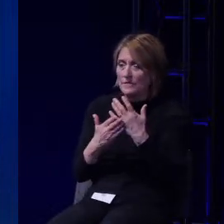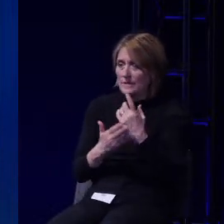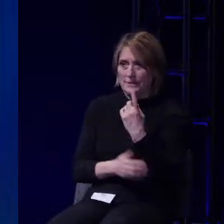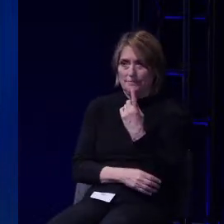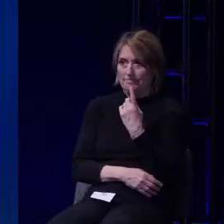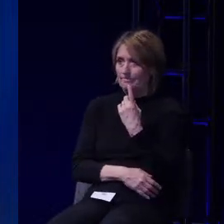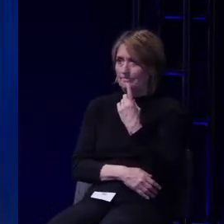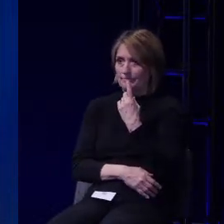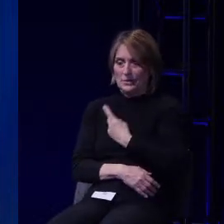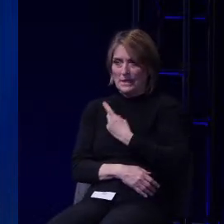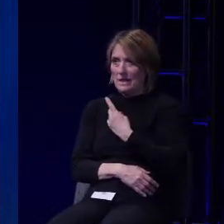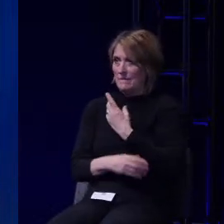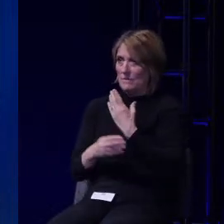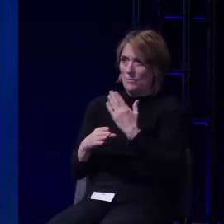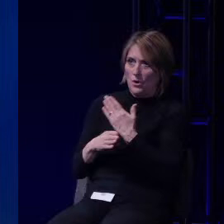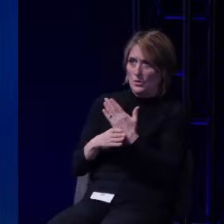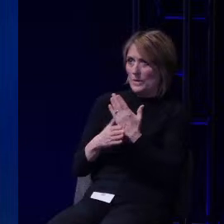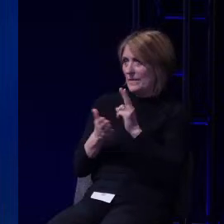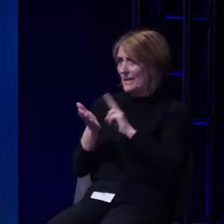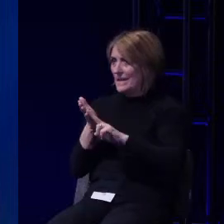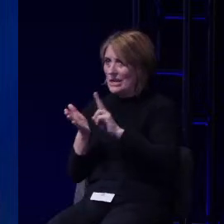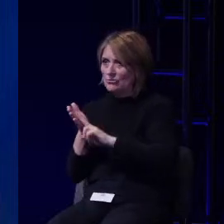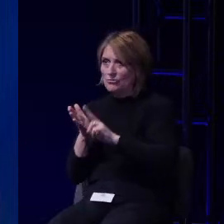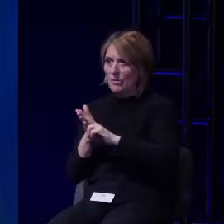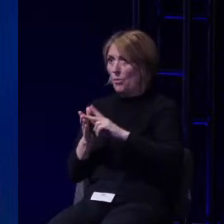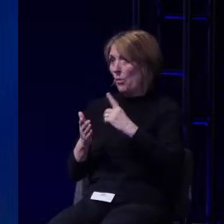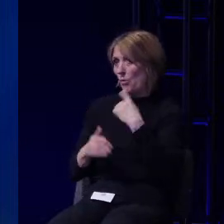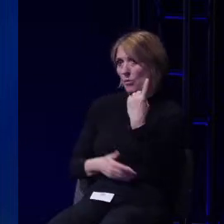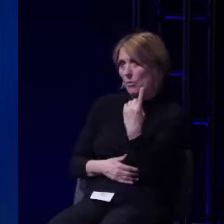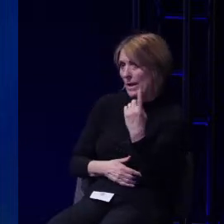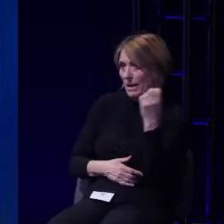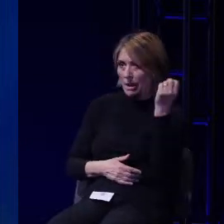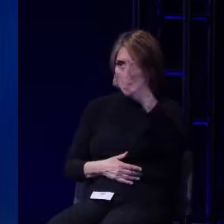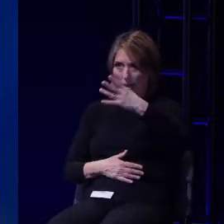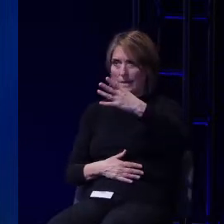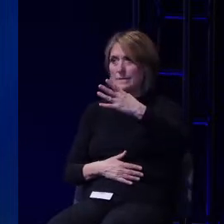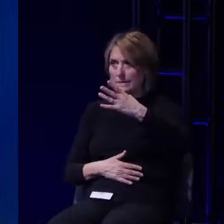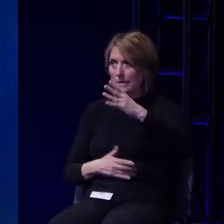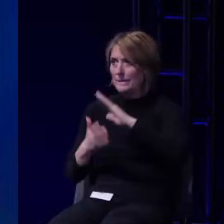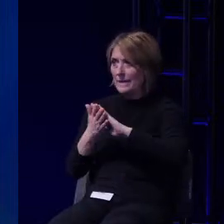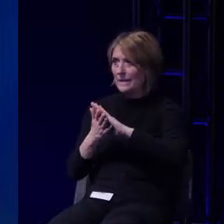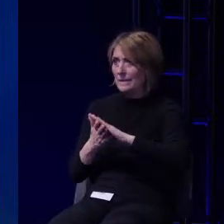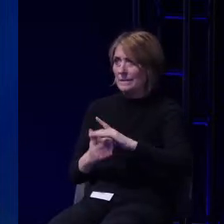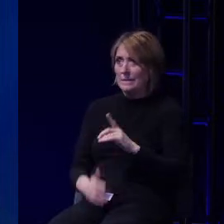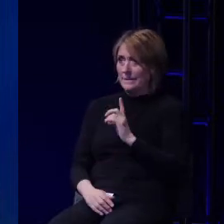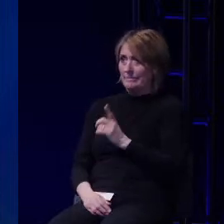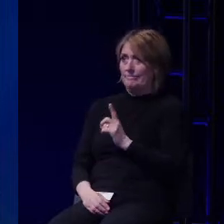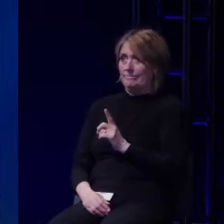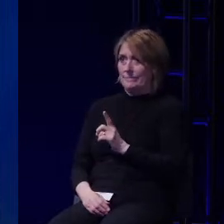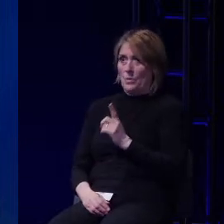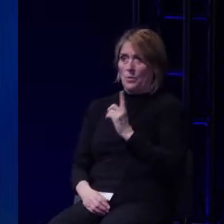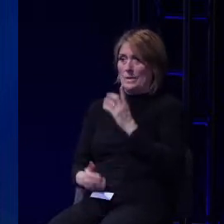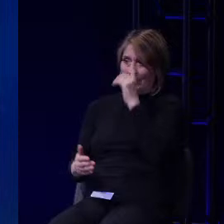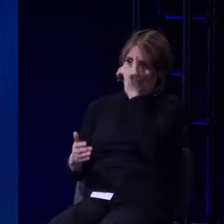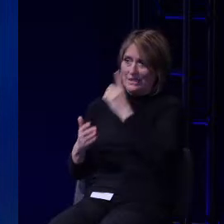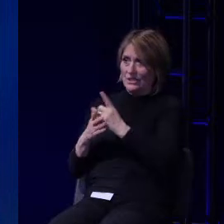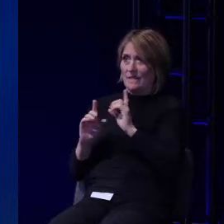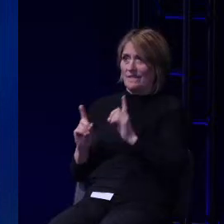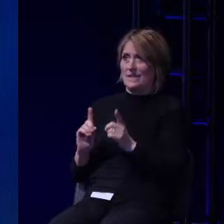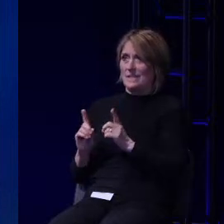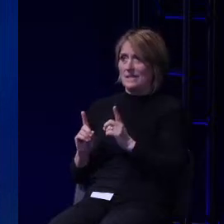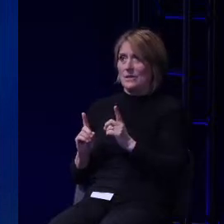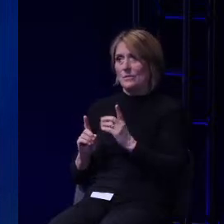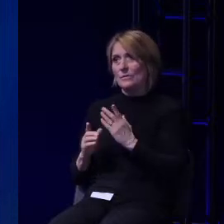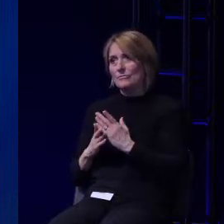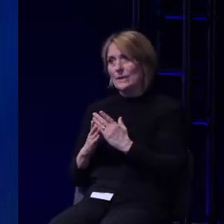working with natural light or one light. And again, it's like when you just have one decision to make, it boils down to the